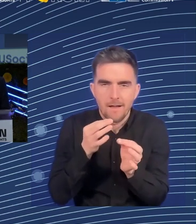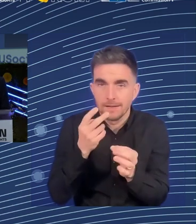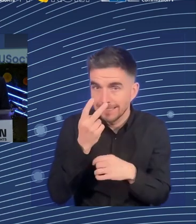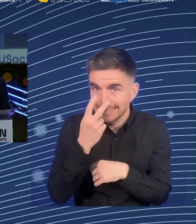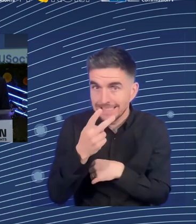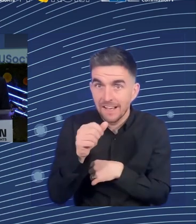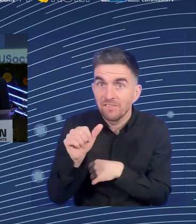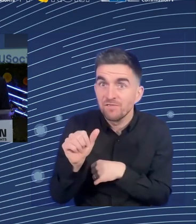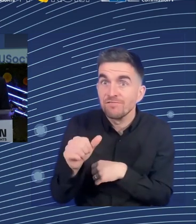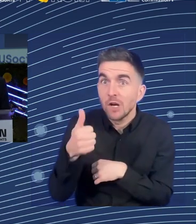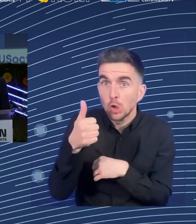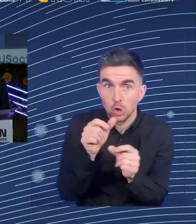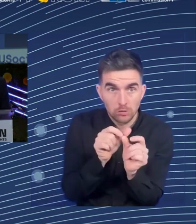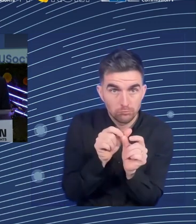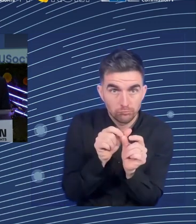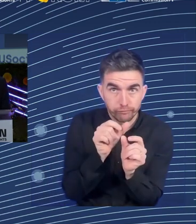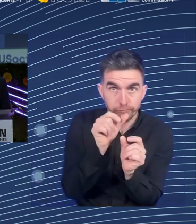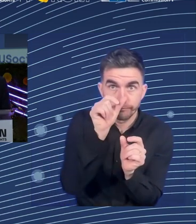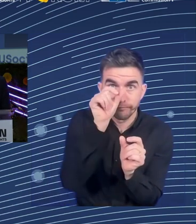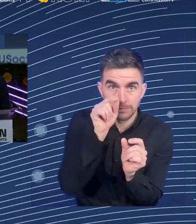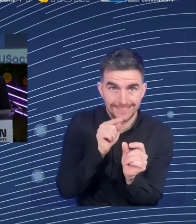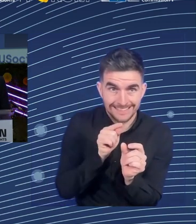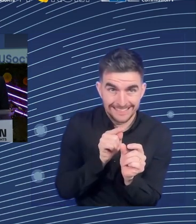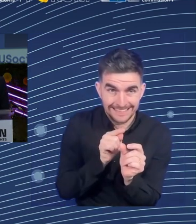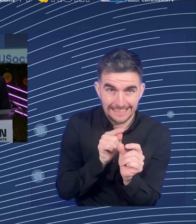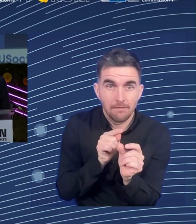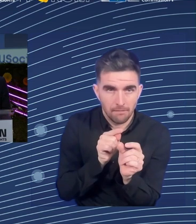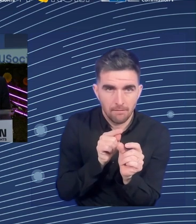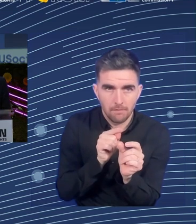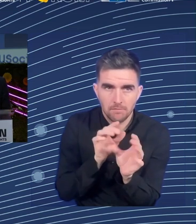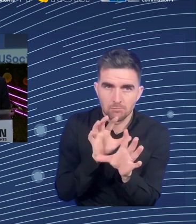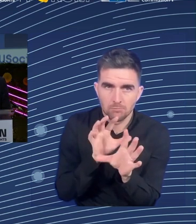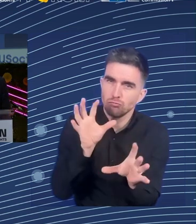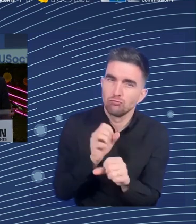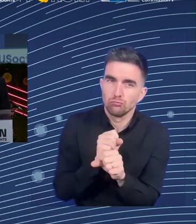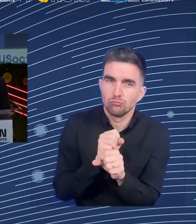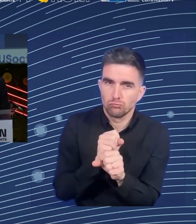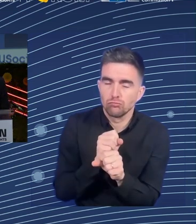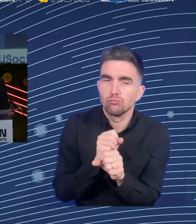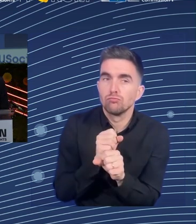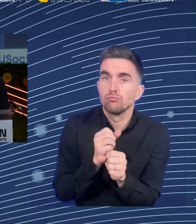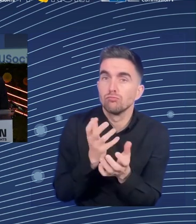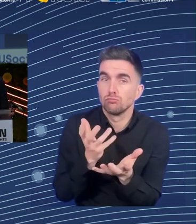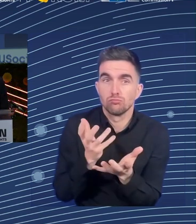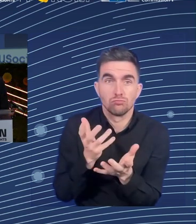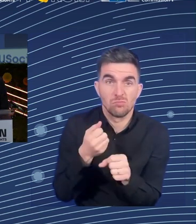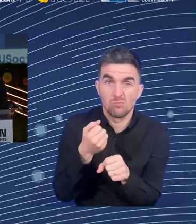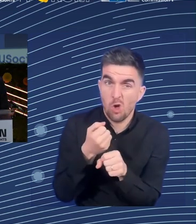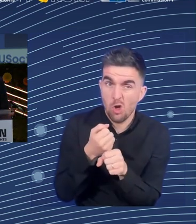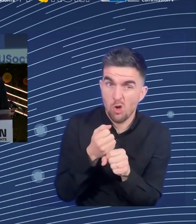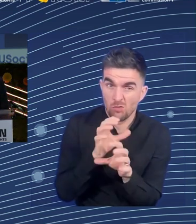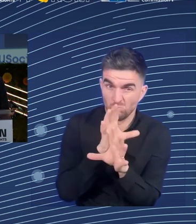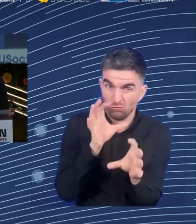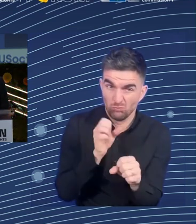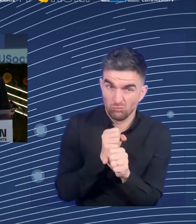don't really know where it comes from. The remaining bars in these slides basically take the overall size of the gender